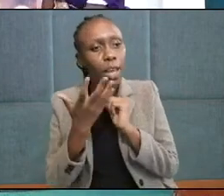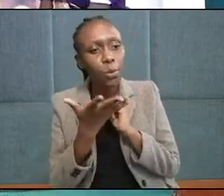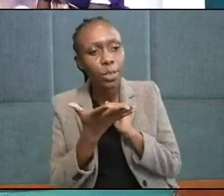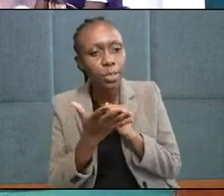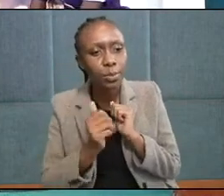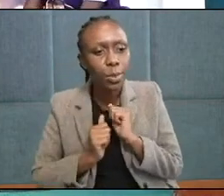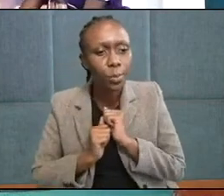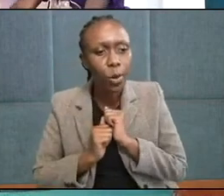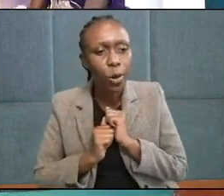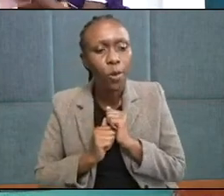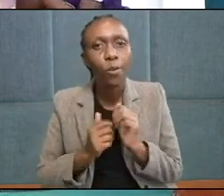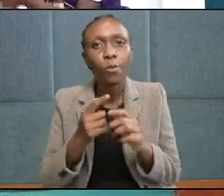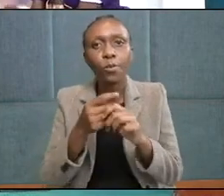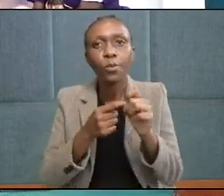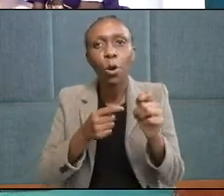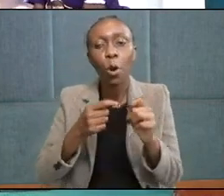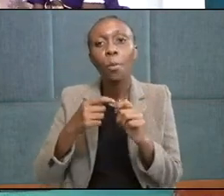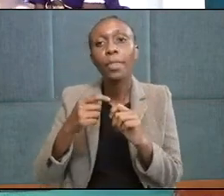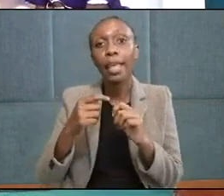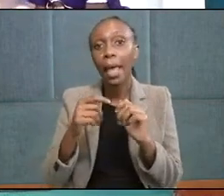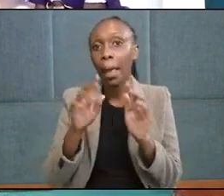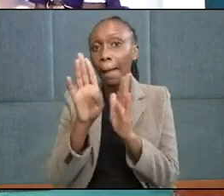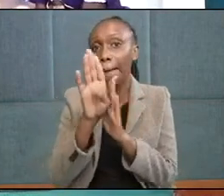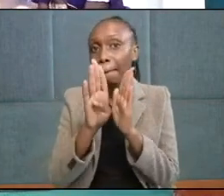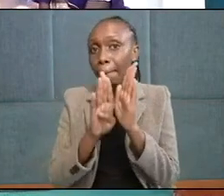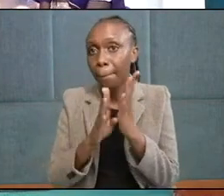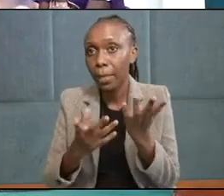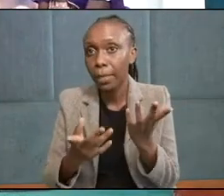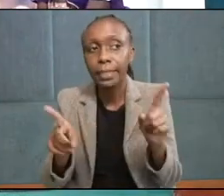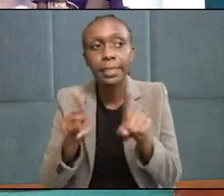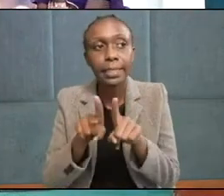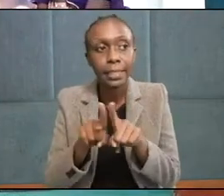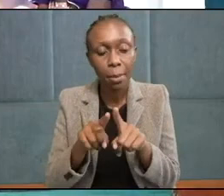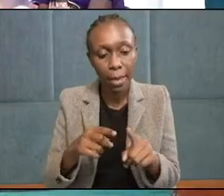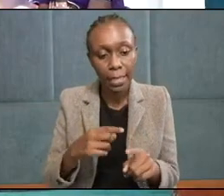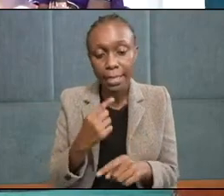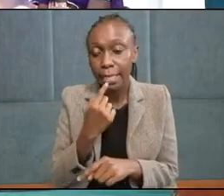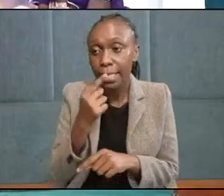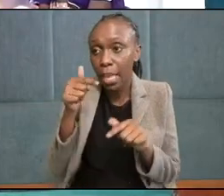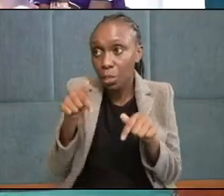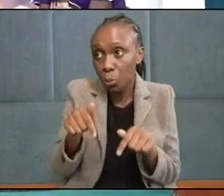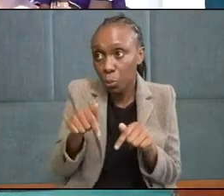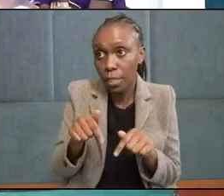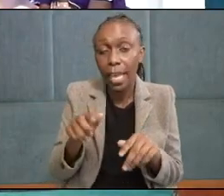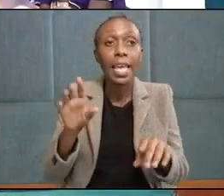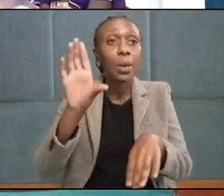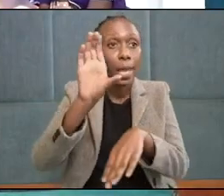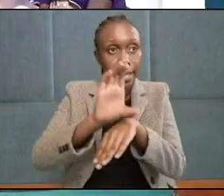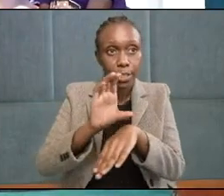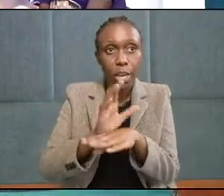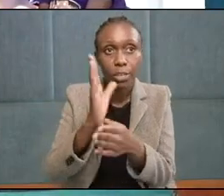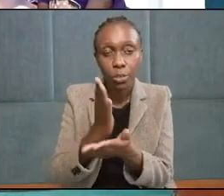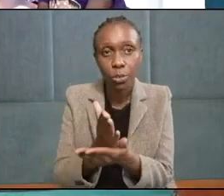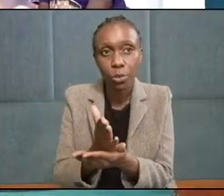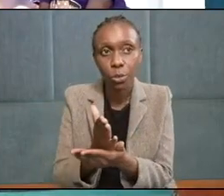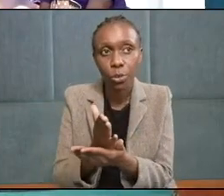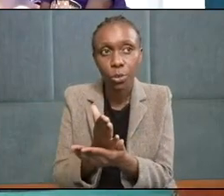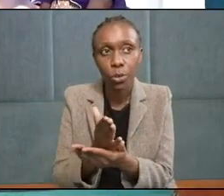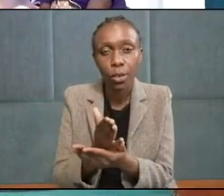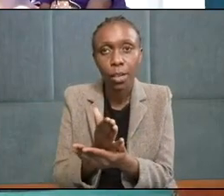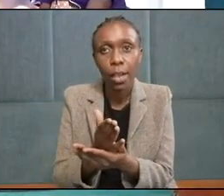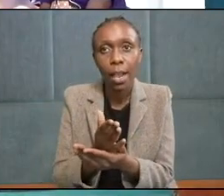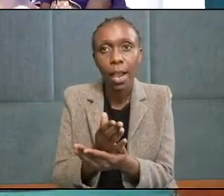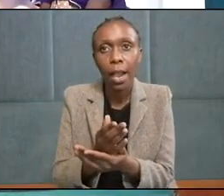scriptures. From the scriptures, exactly. And just like us today, we are in church. And we should